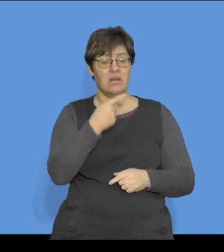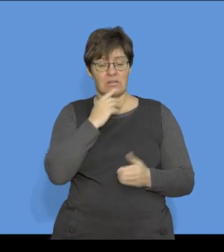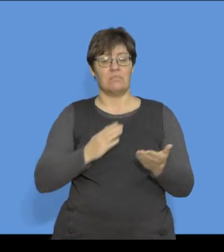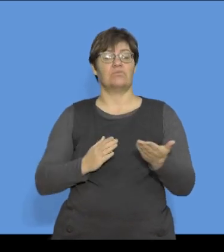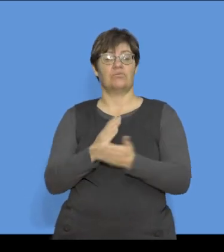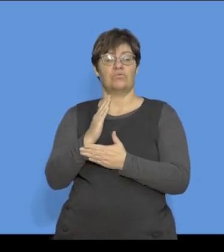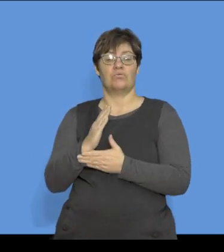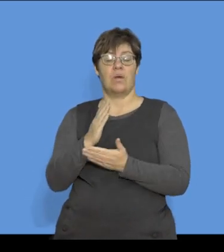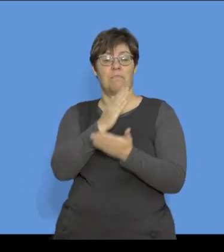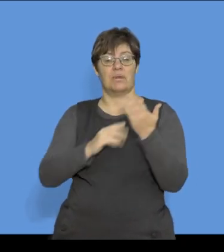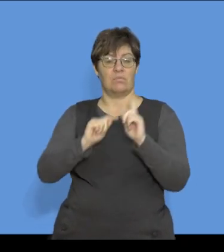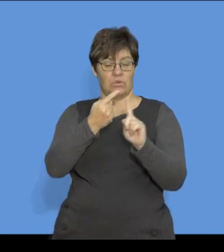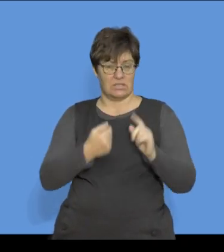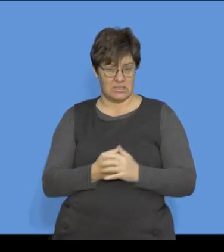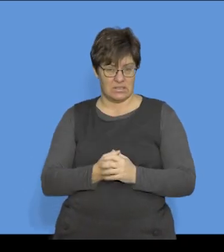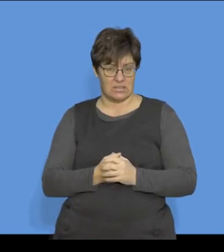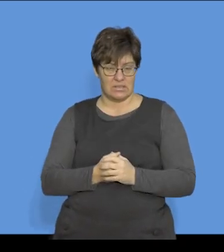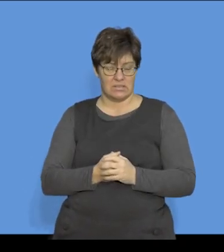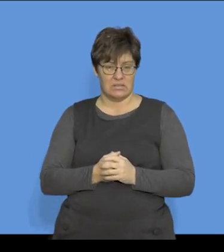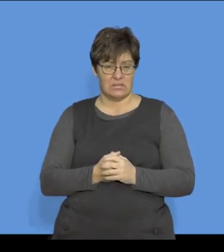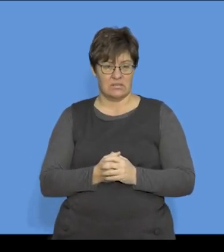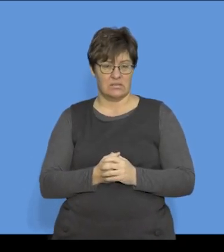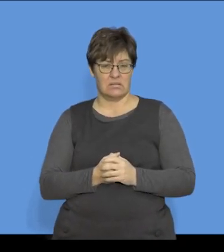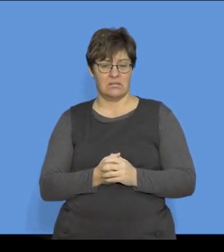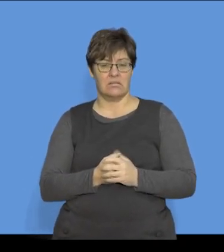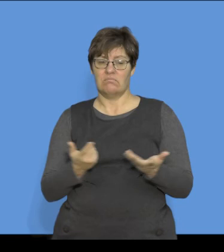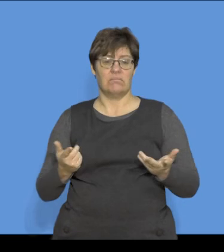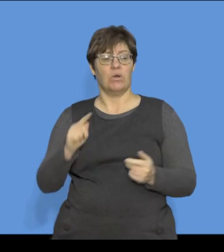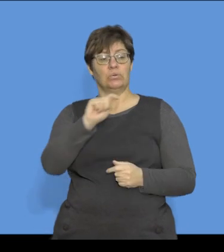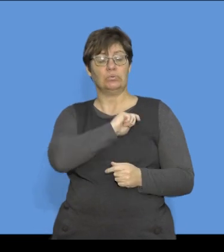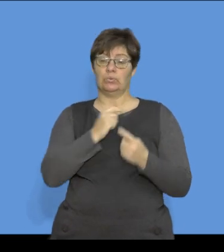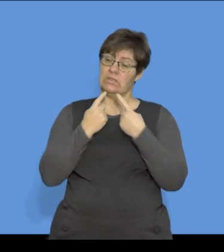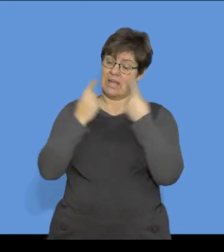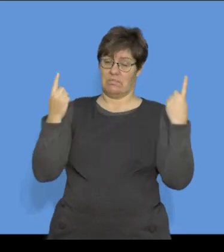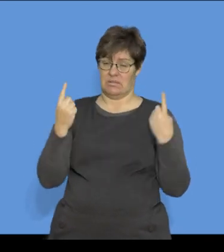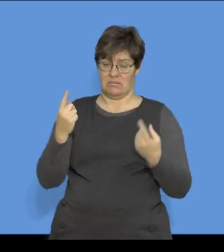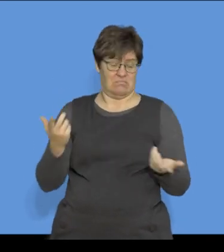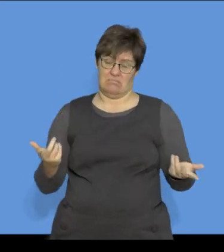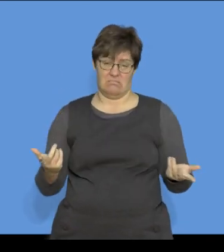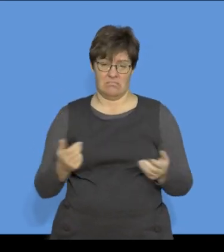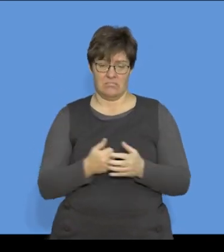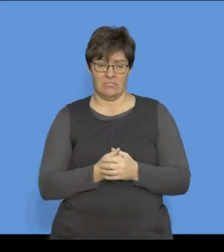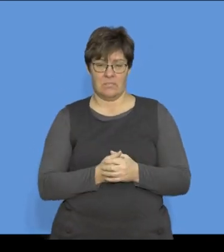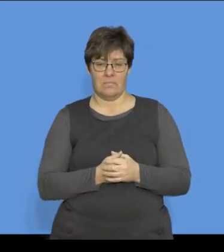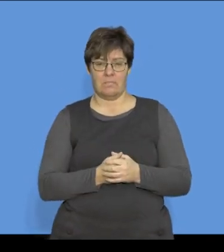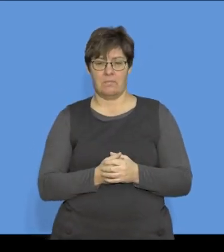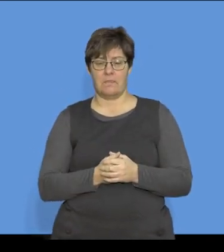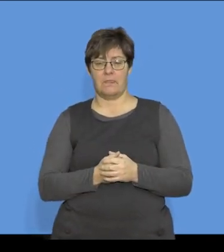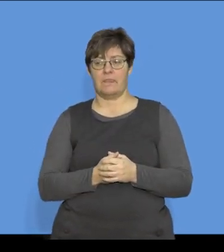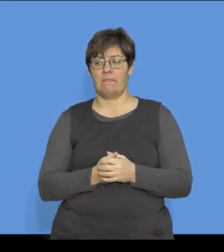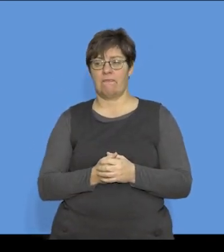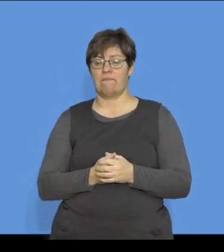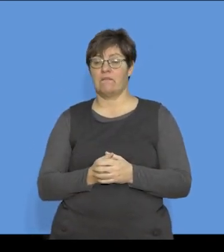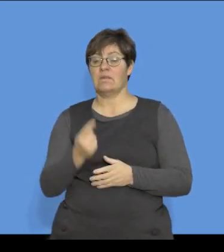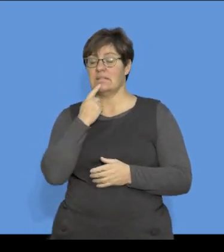the midpoints. But that is really not a true statement at all times. But let's look at this. So we're saying